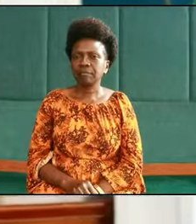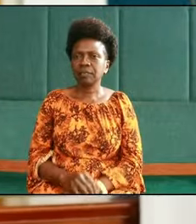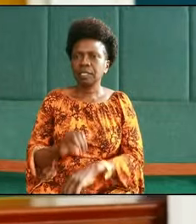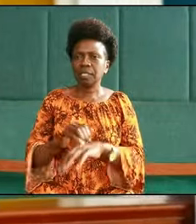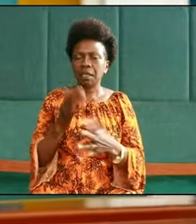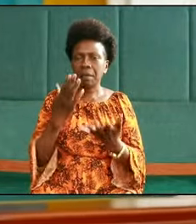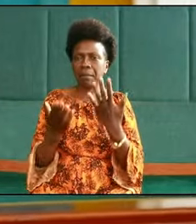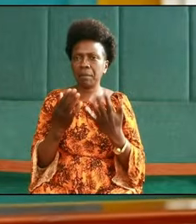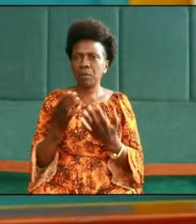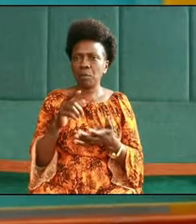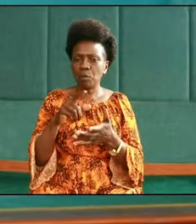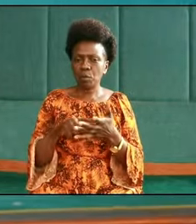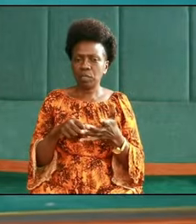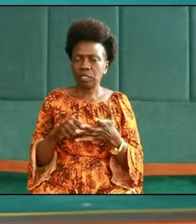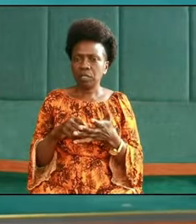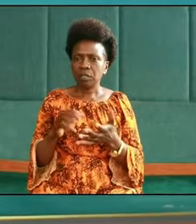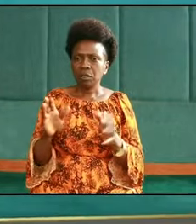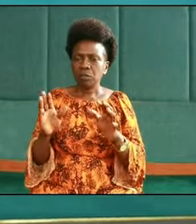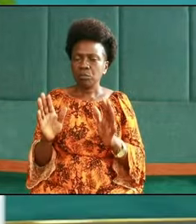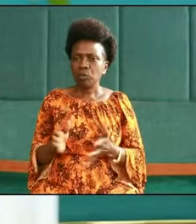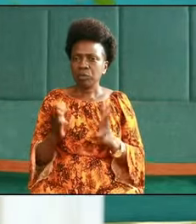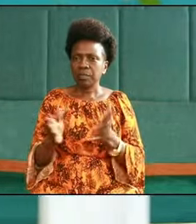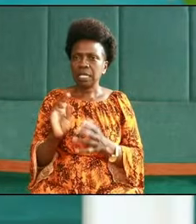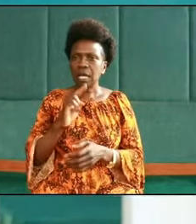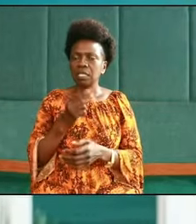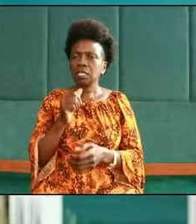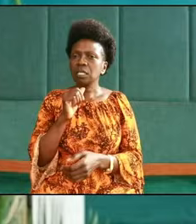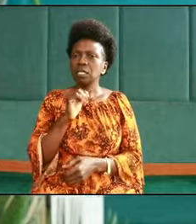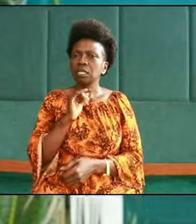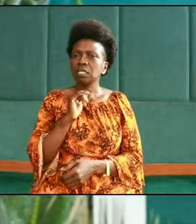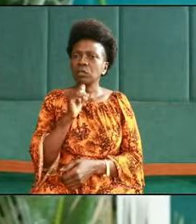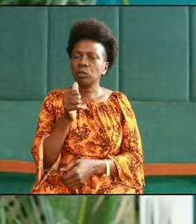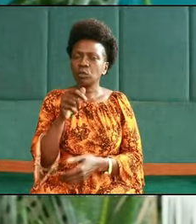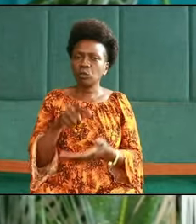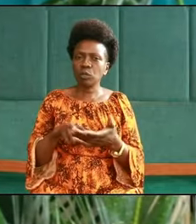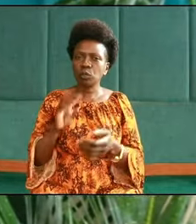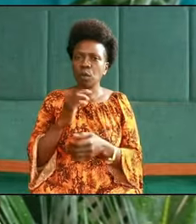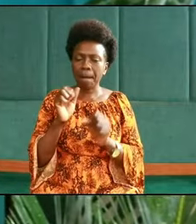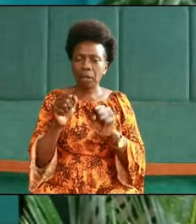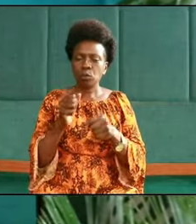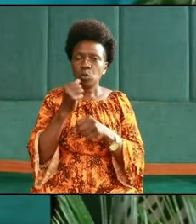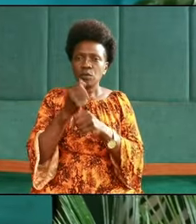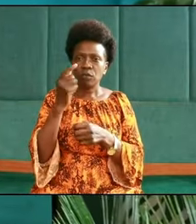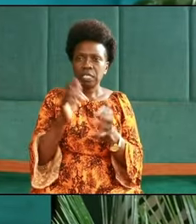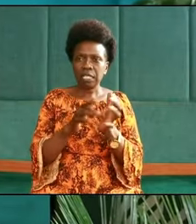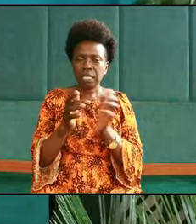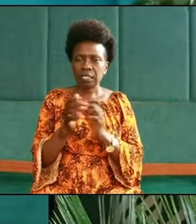It could be what is motivating us is not what we can do for